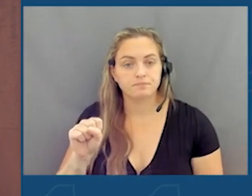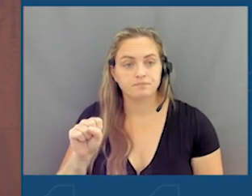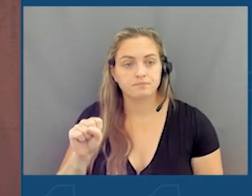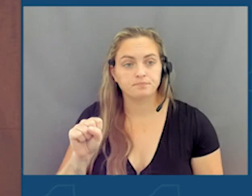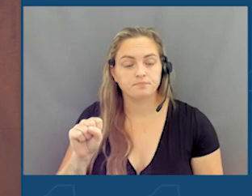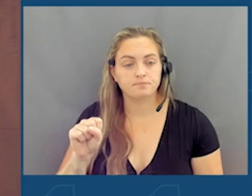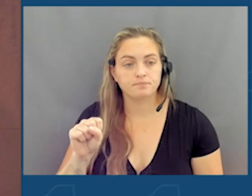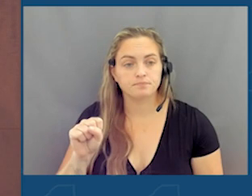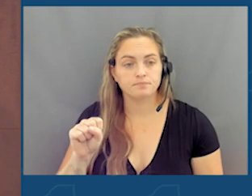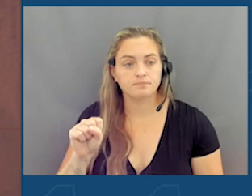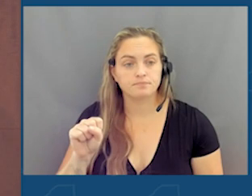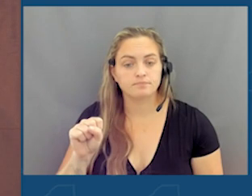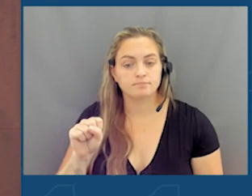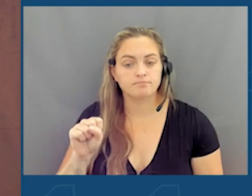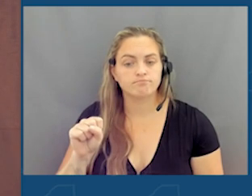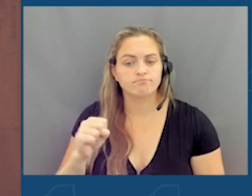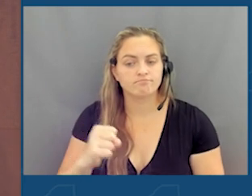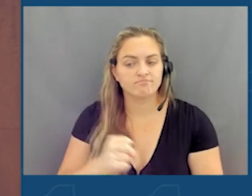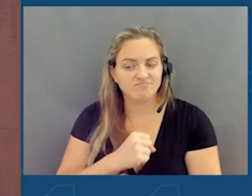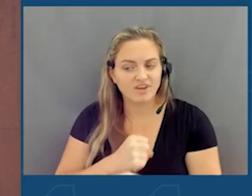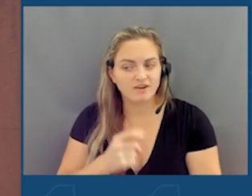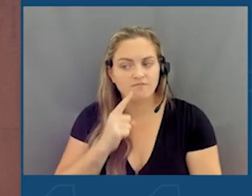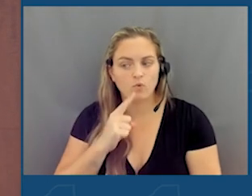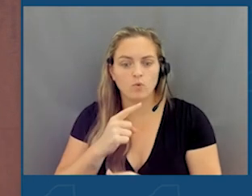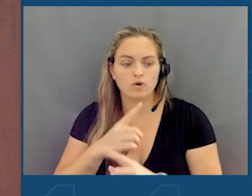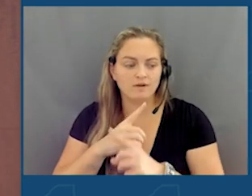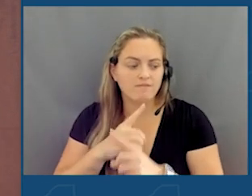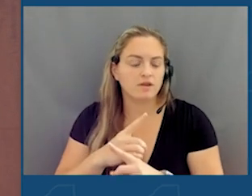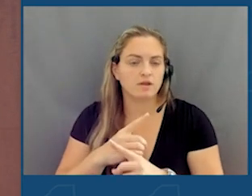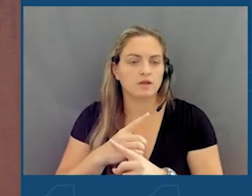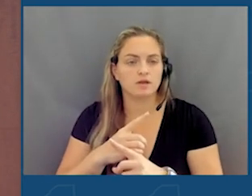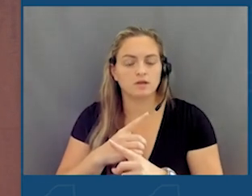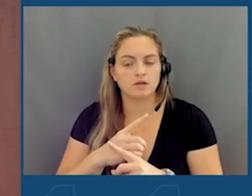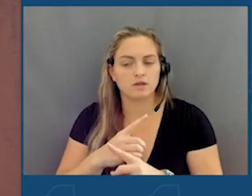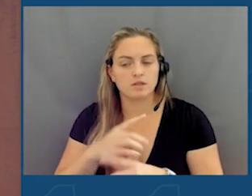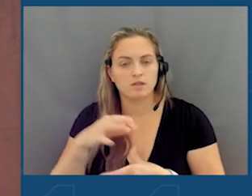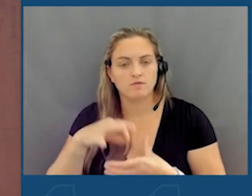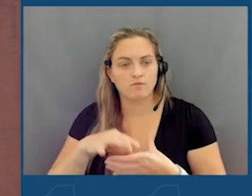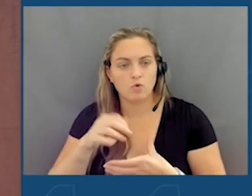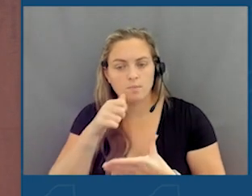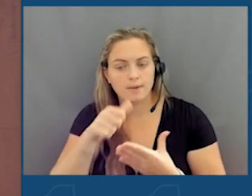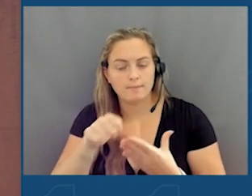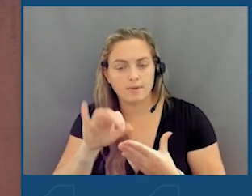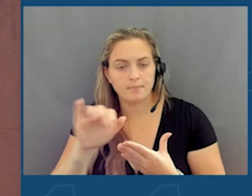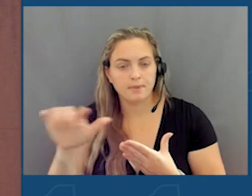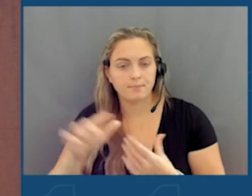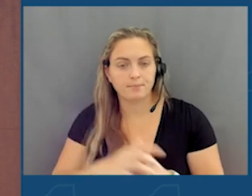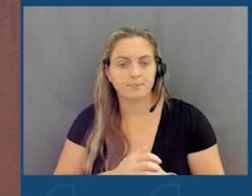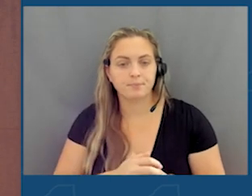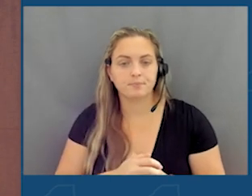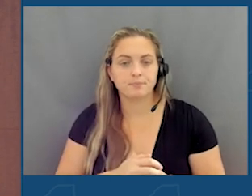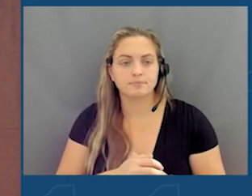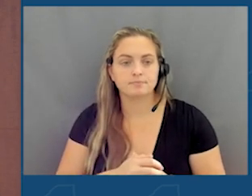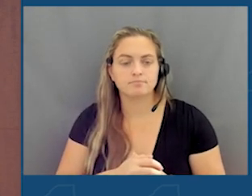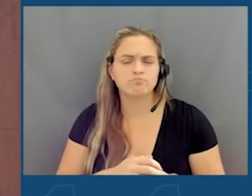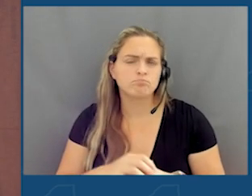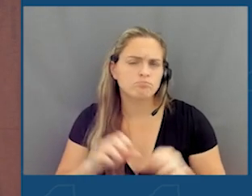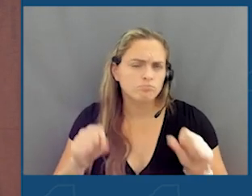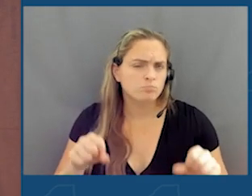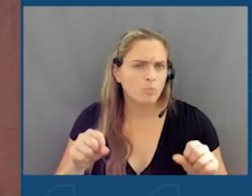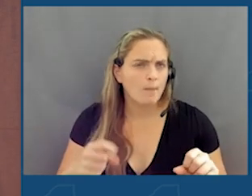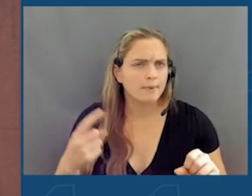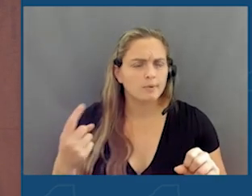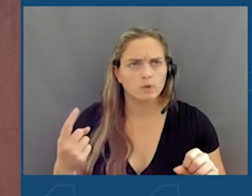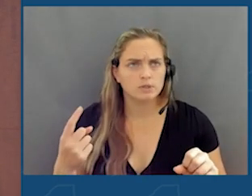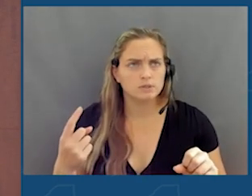in fighting for and defending on the floor the vote by mail bill. It was probably one of